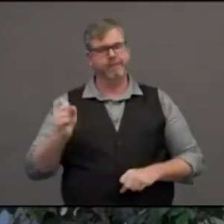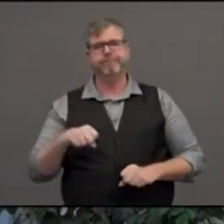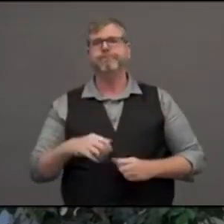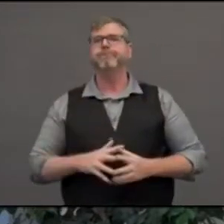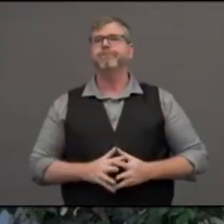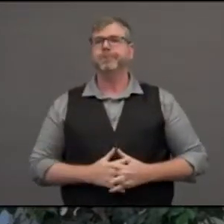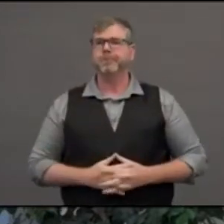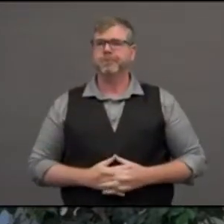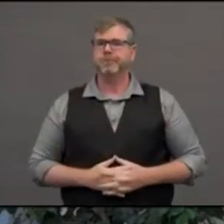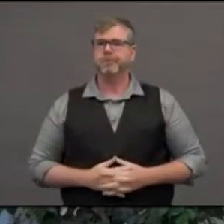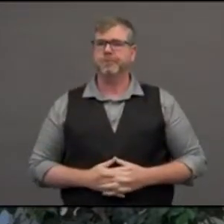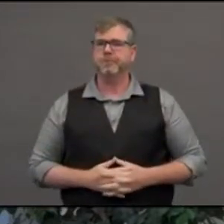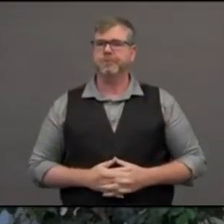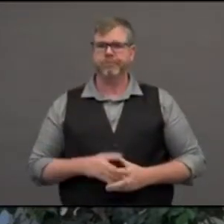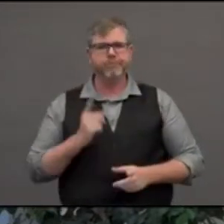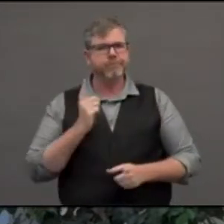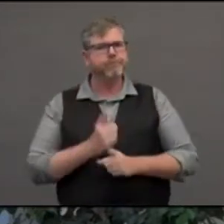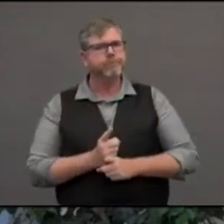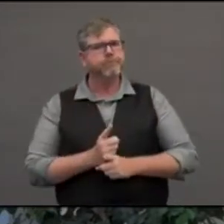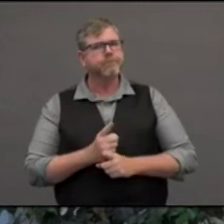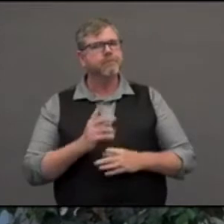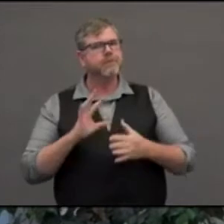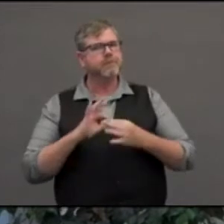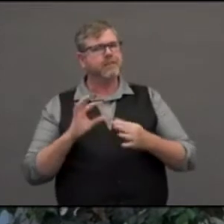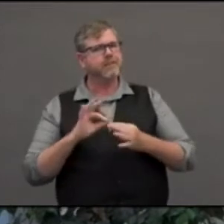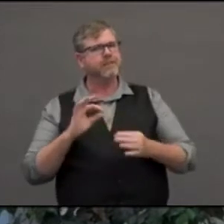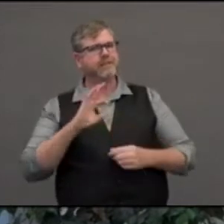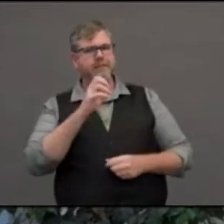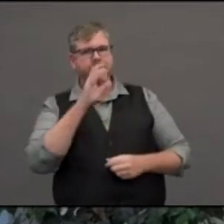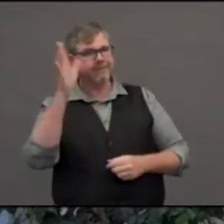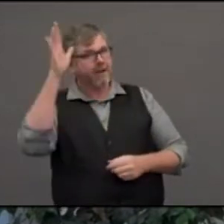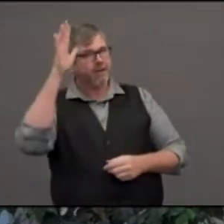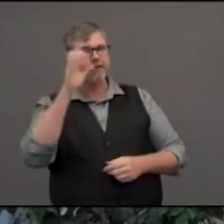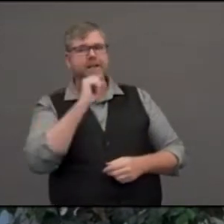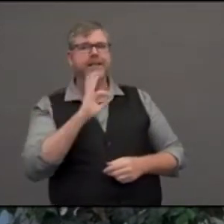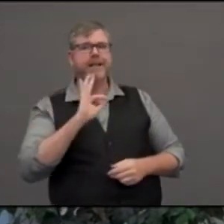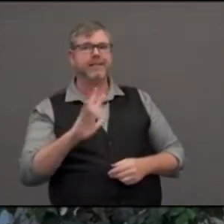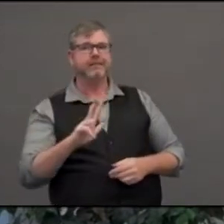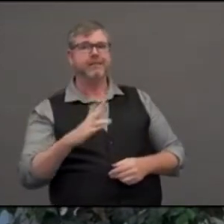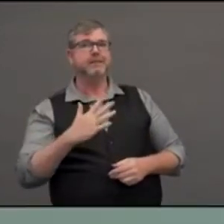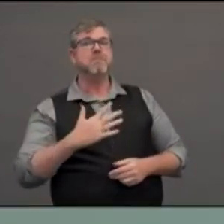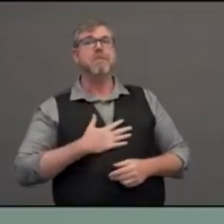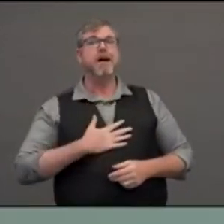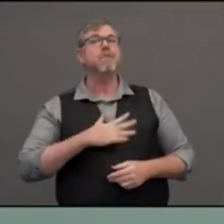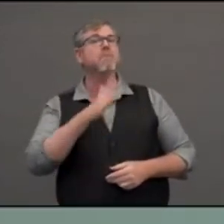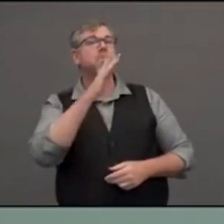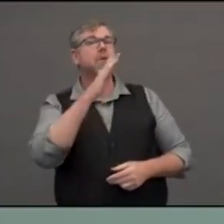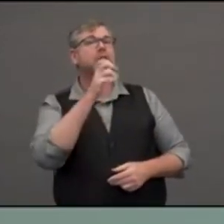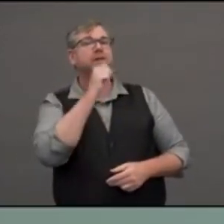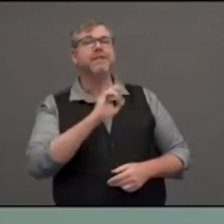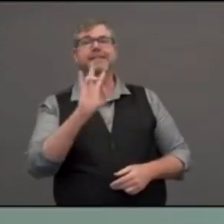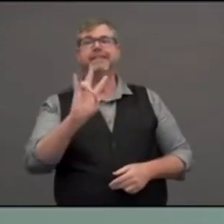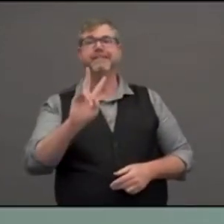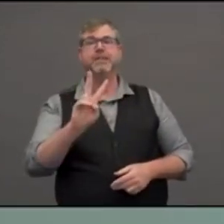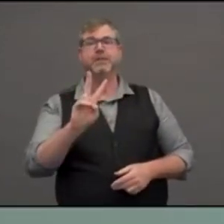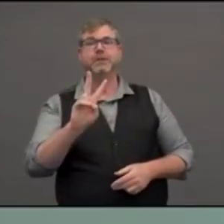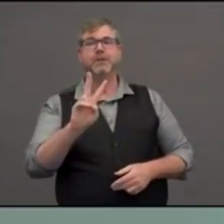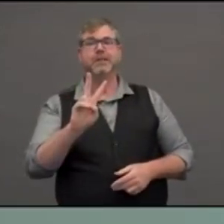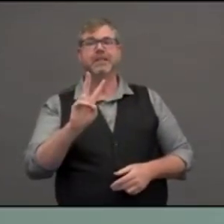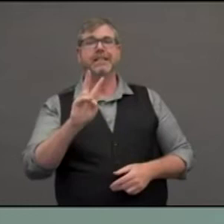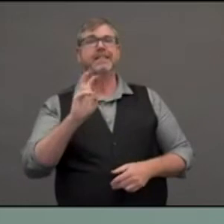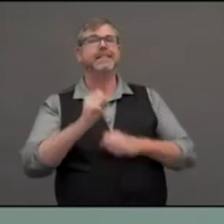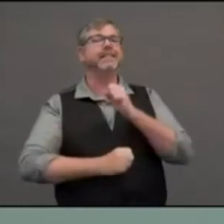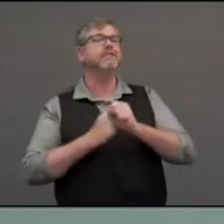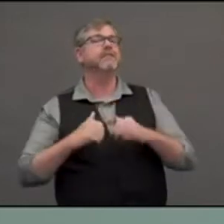that your father is 93. My mom is 72, years young. Let me underscore that, years young. She will remind you